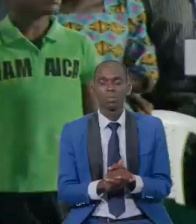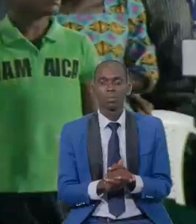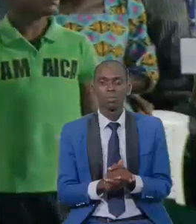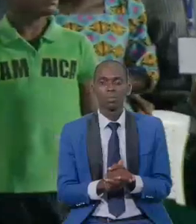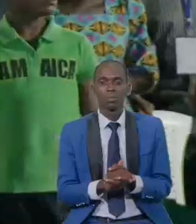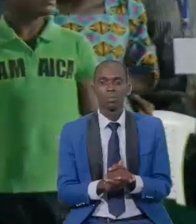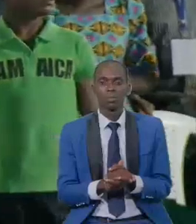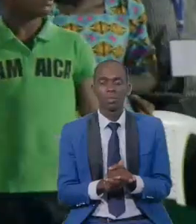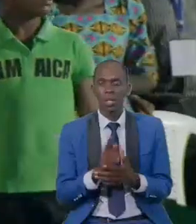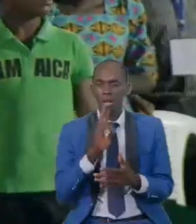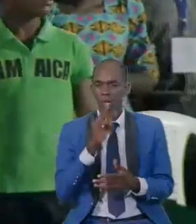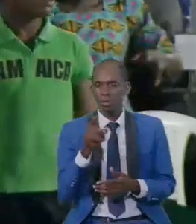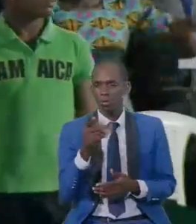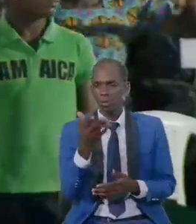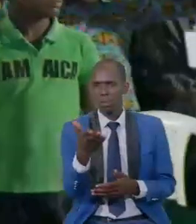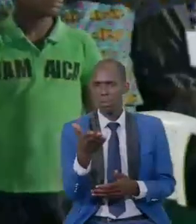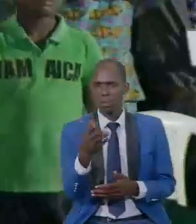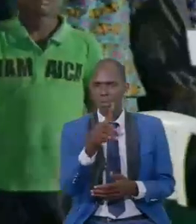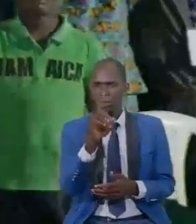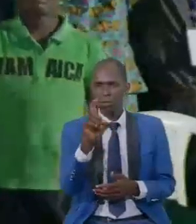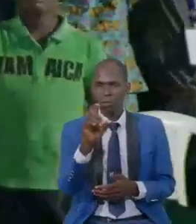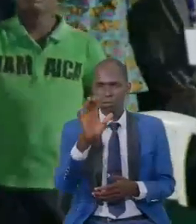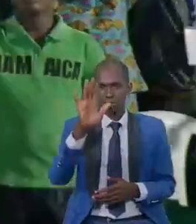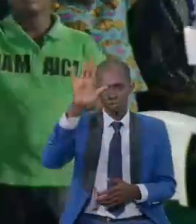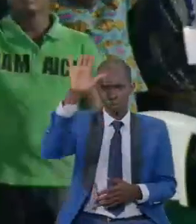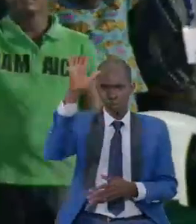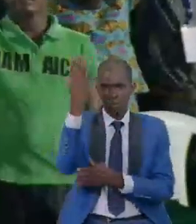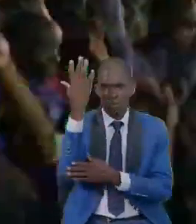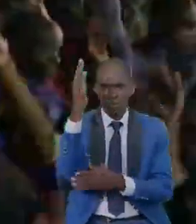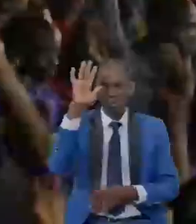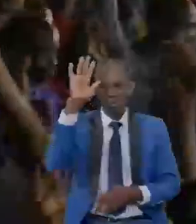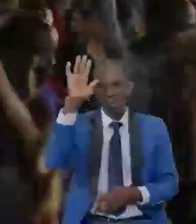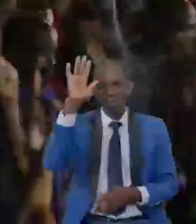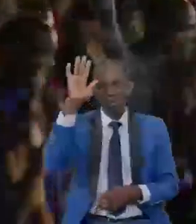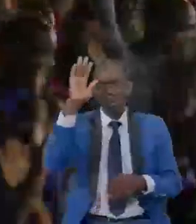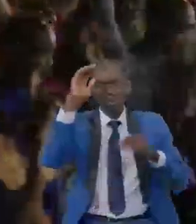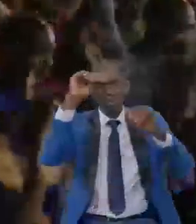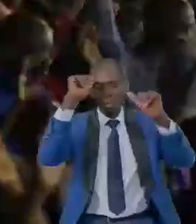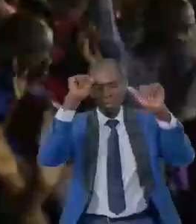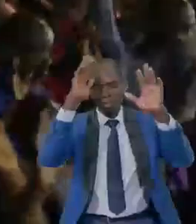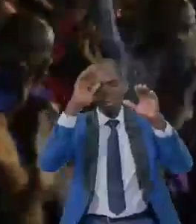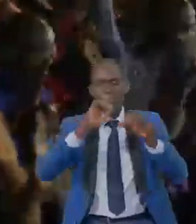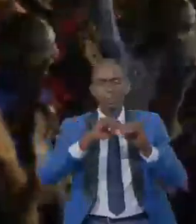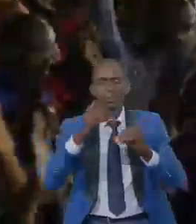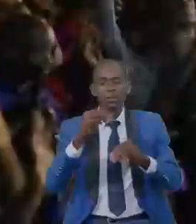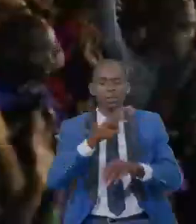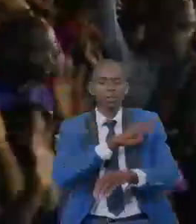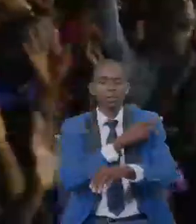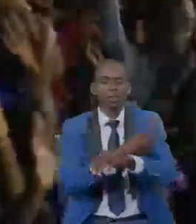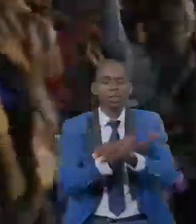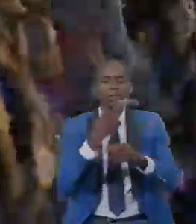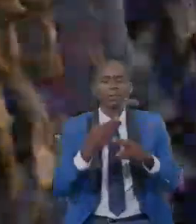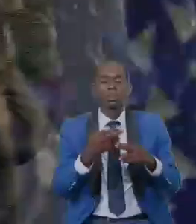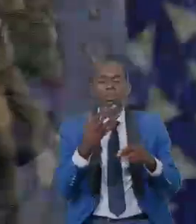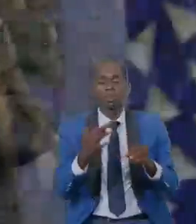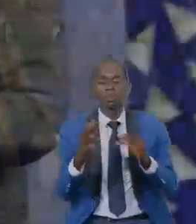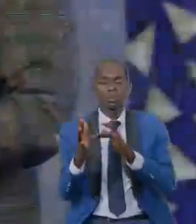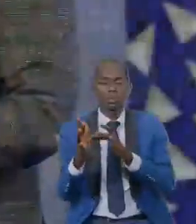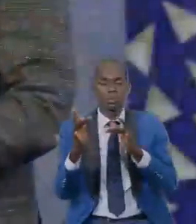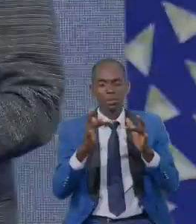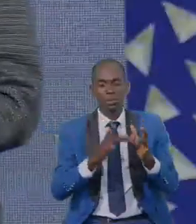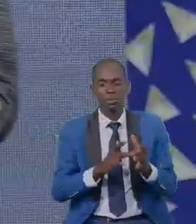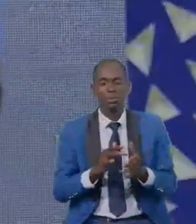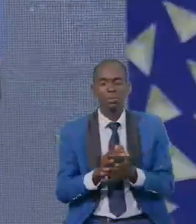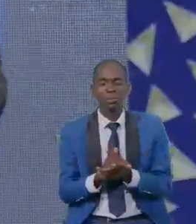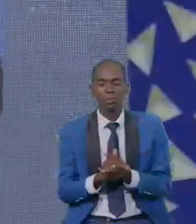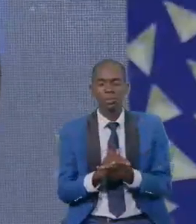Are you there? Let me see your hand raised up. Father, in the mighty name of Jesus,